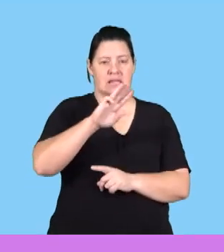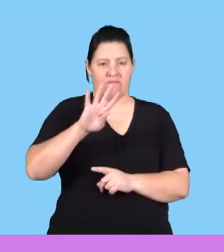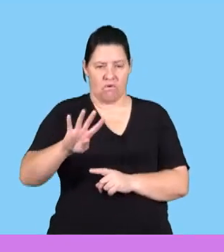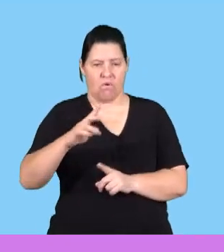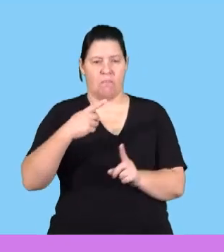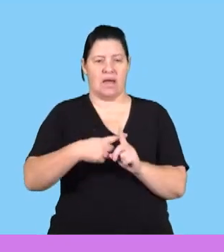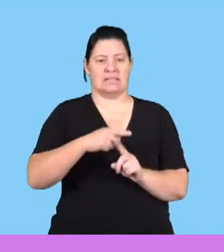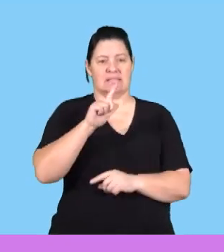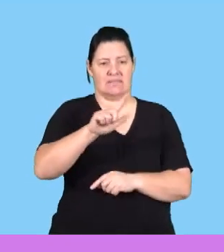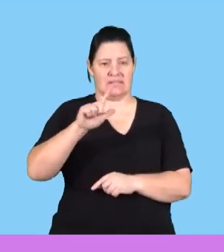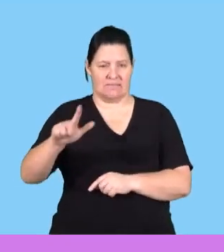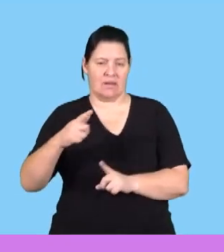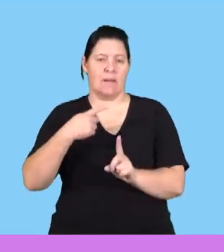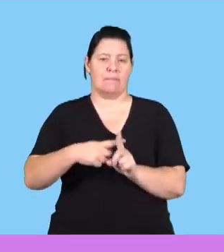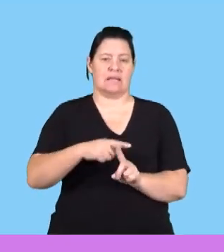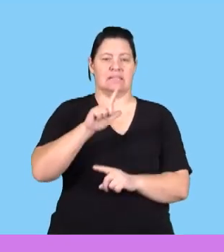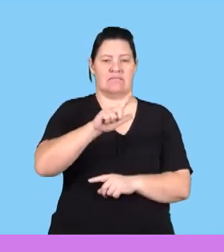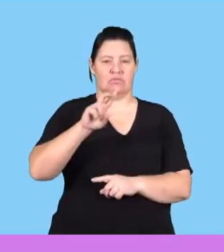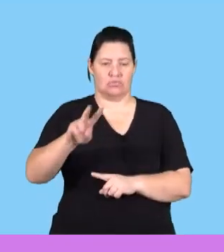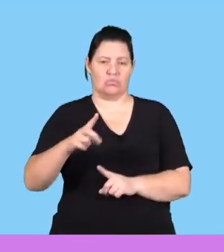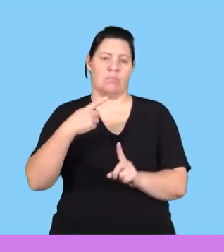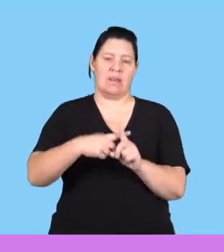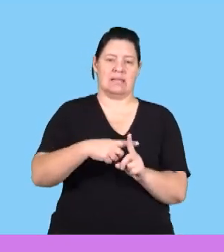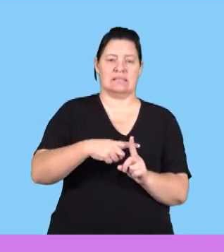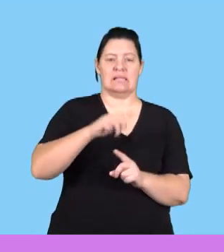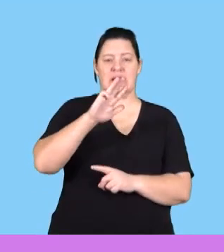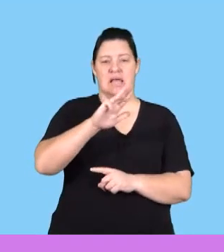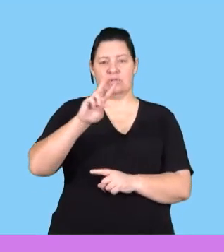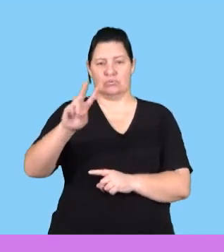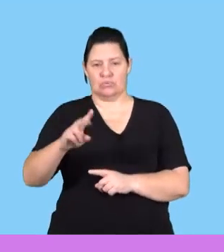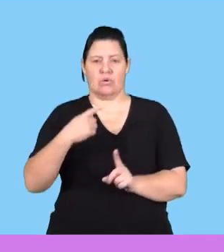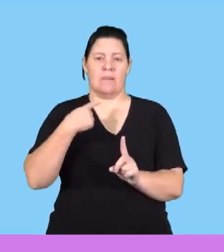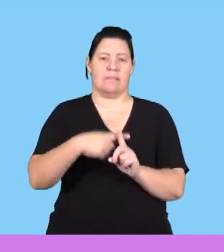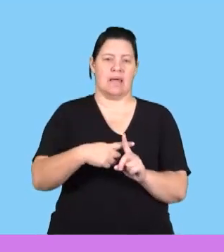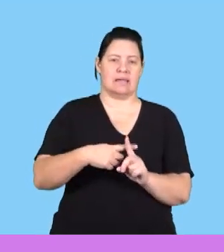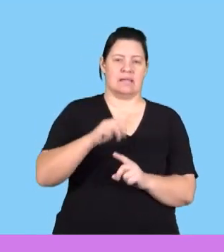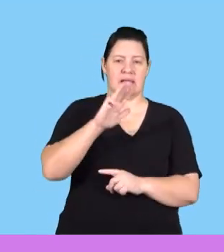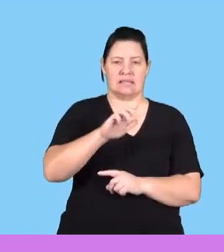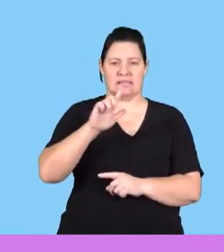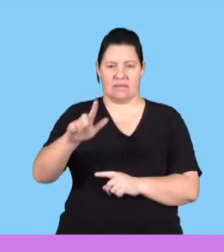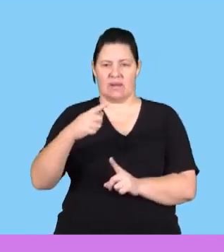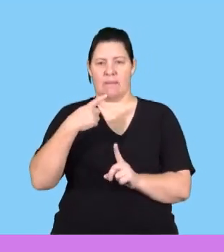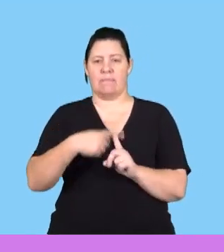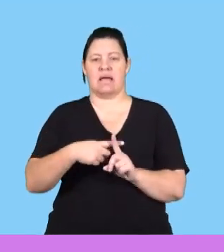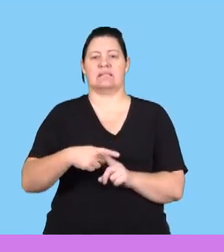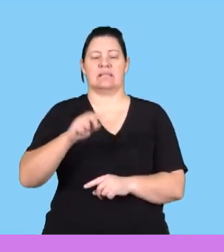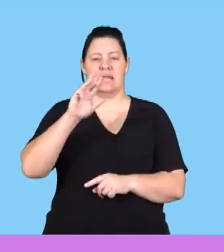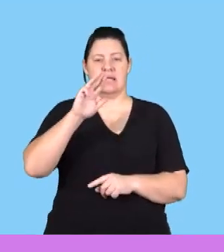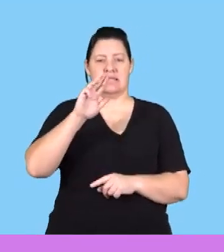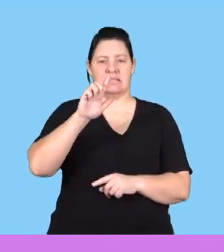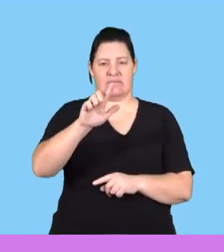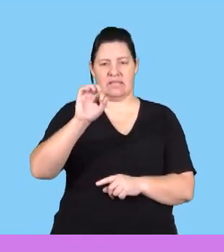95 plus 94 plus 77 plus 72 plus 92